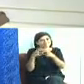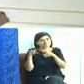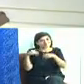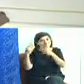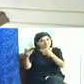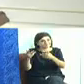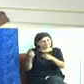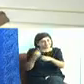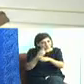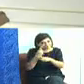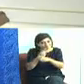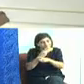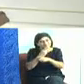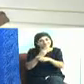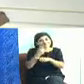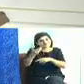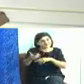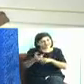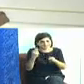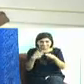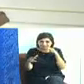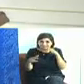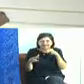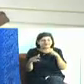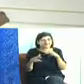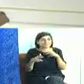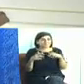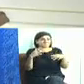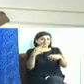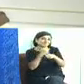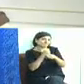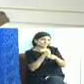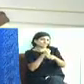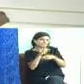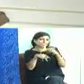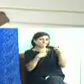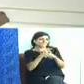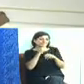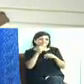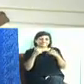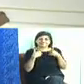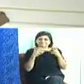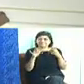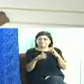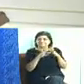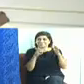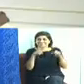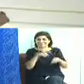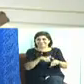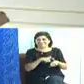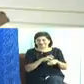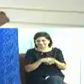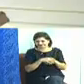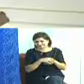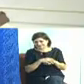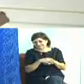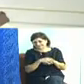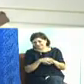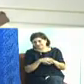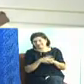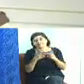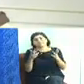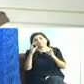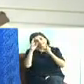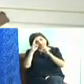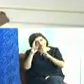proper introduction. I'll give the abbreviated version because we don't have that much time, only kidding. But I want to